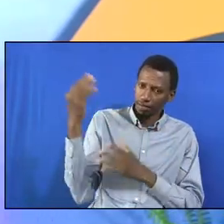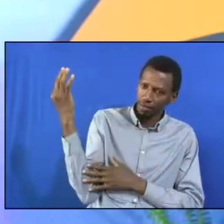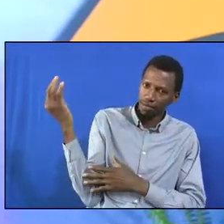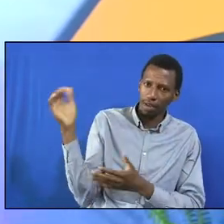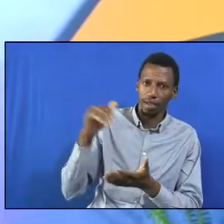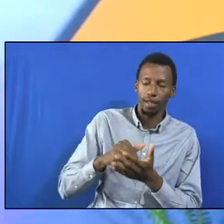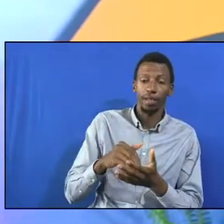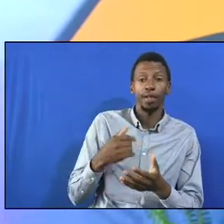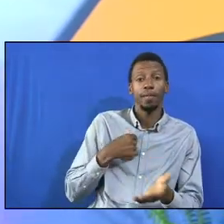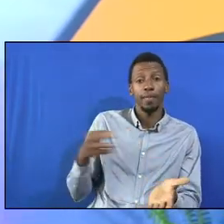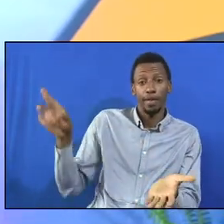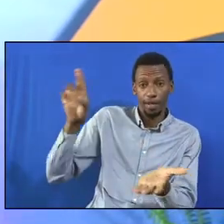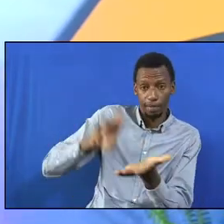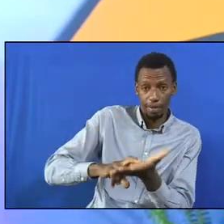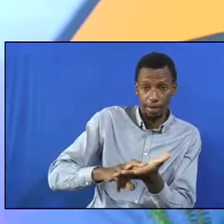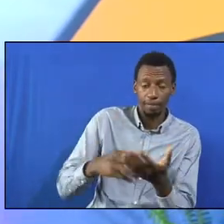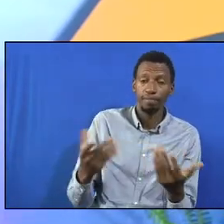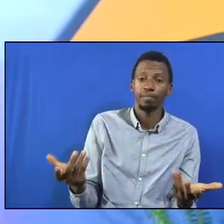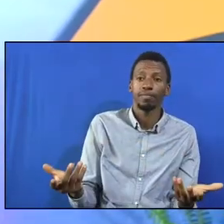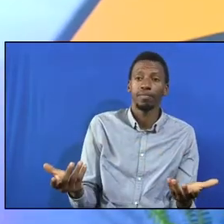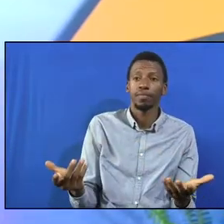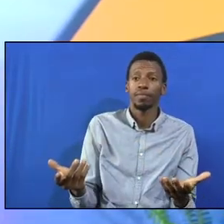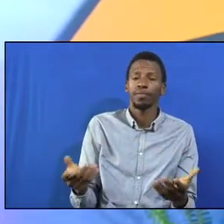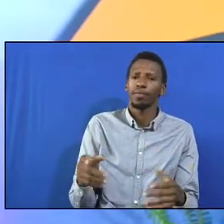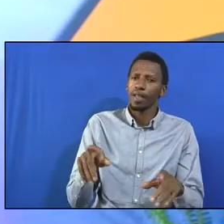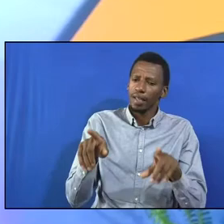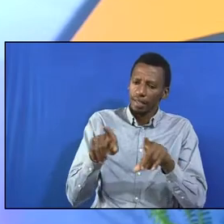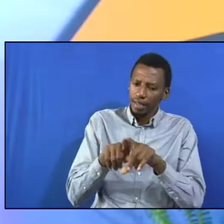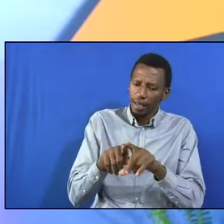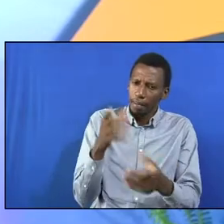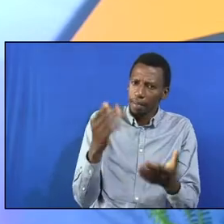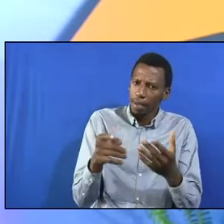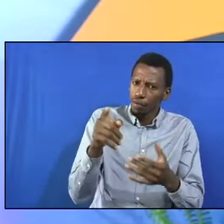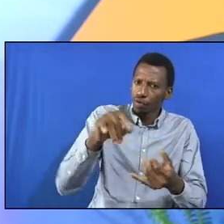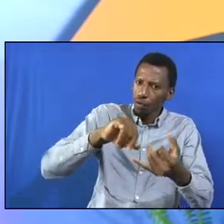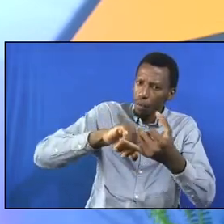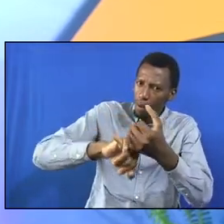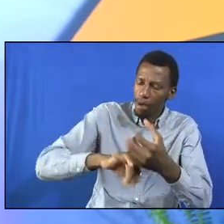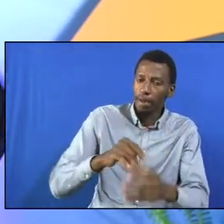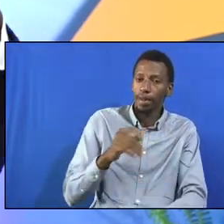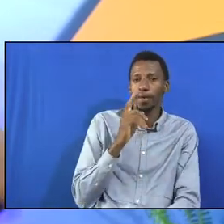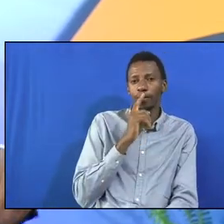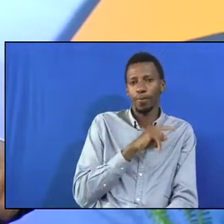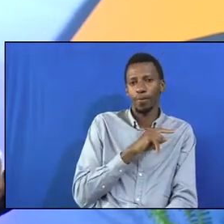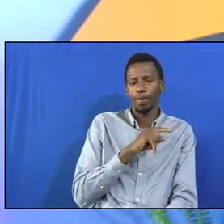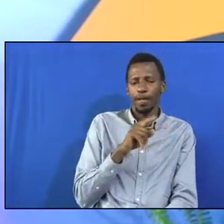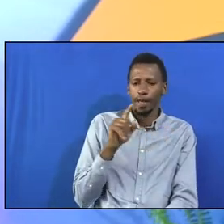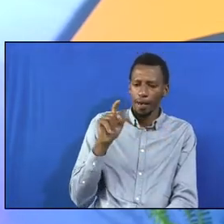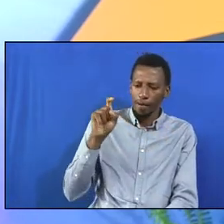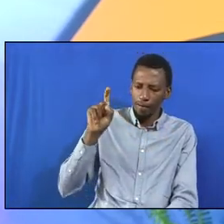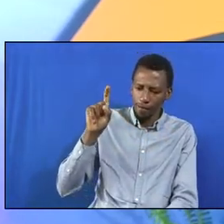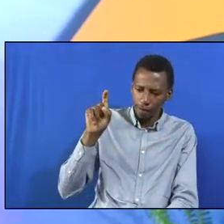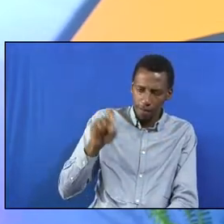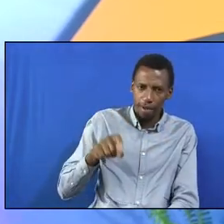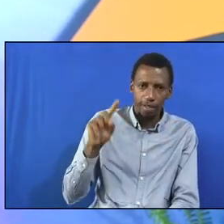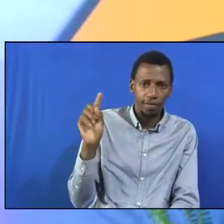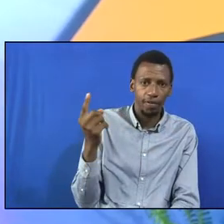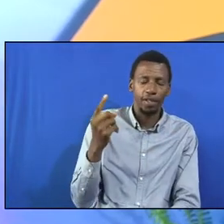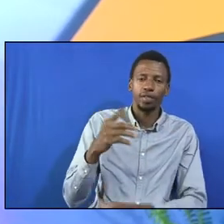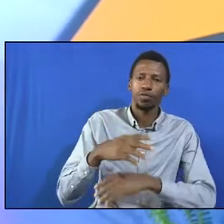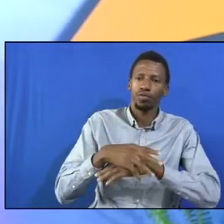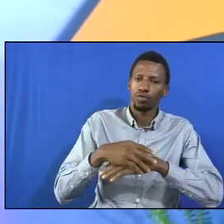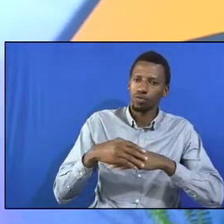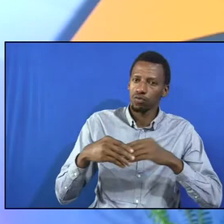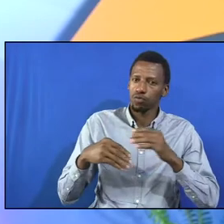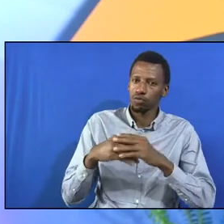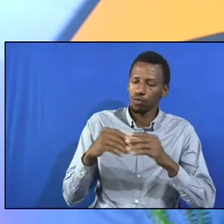We have said that even if you are married, you must first be comfortable to live as a what kind of